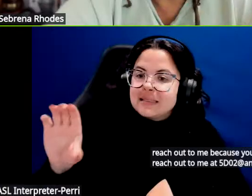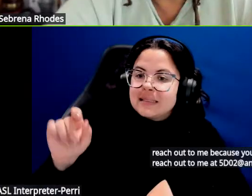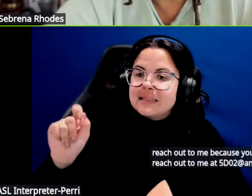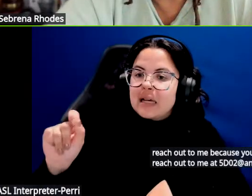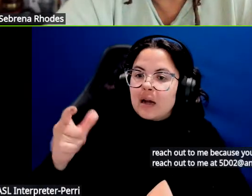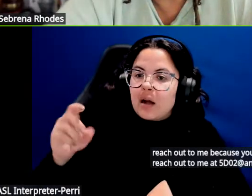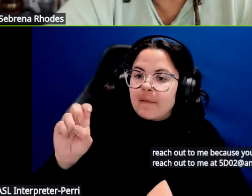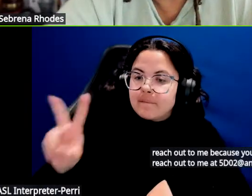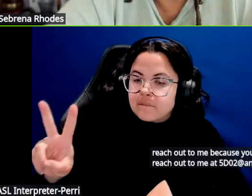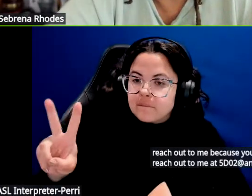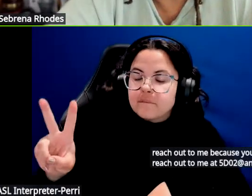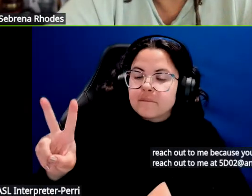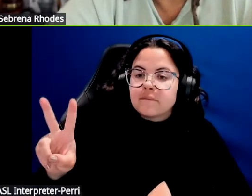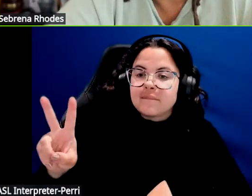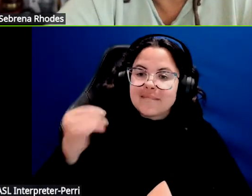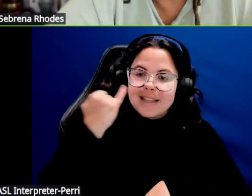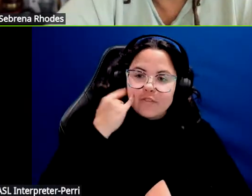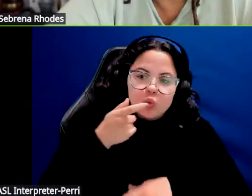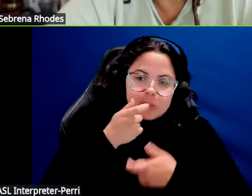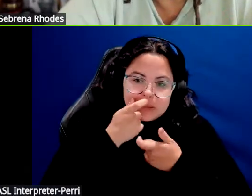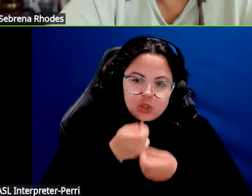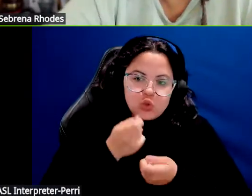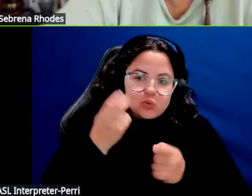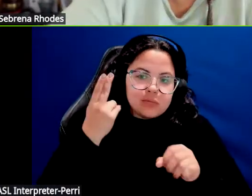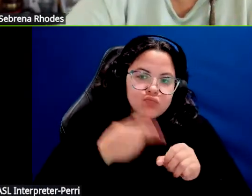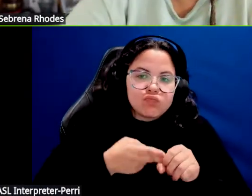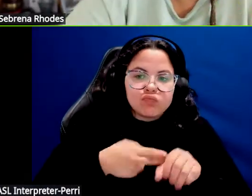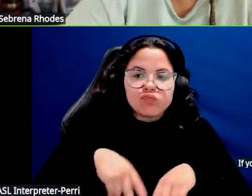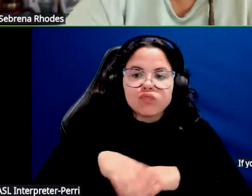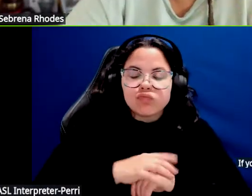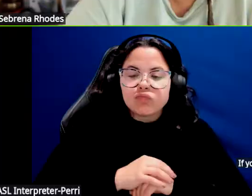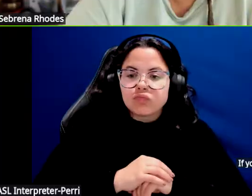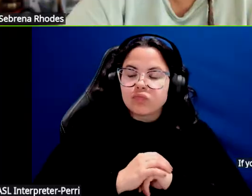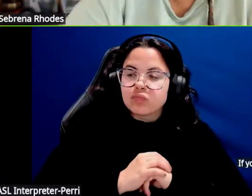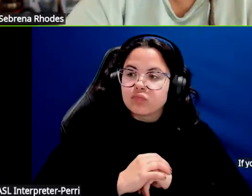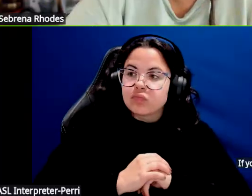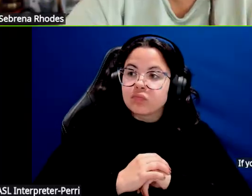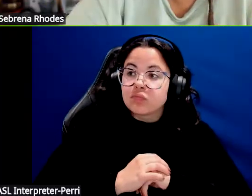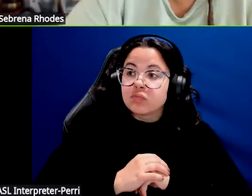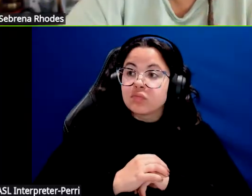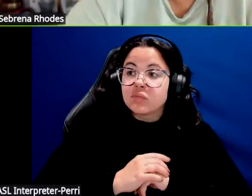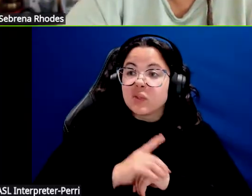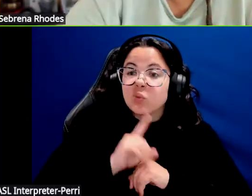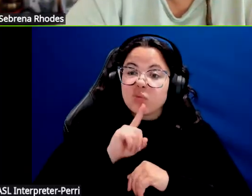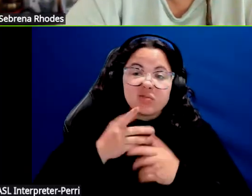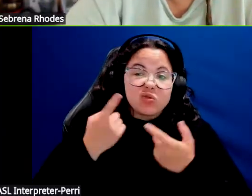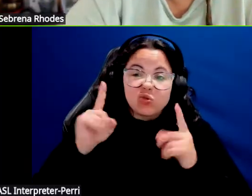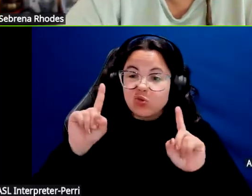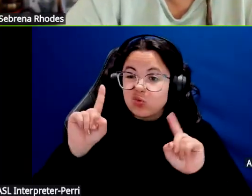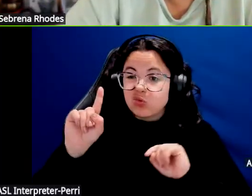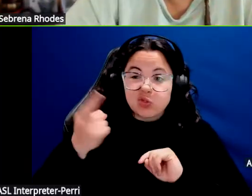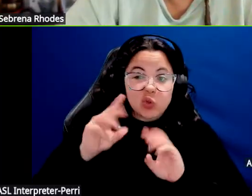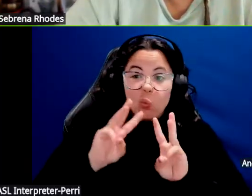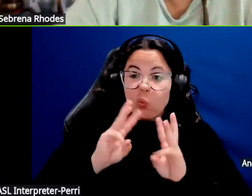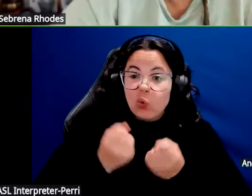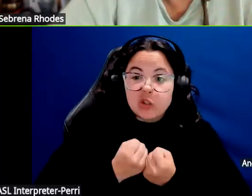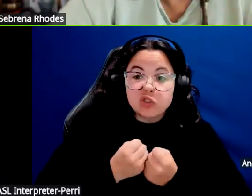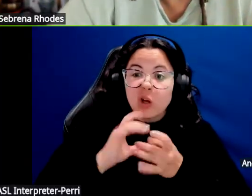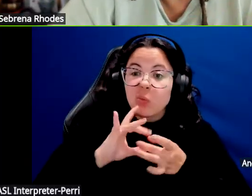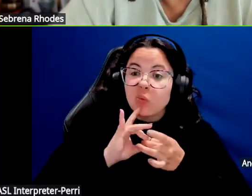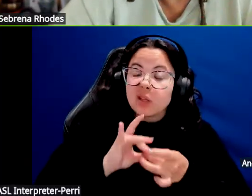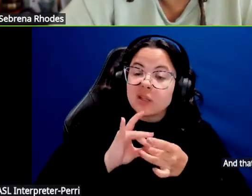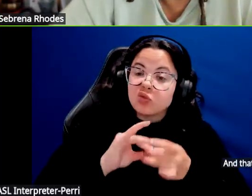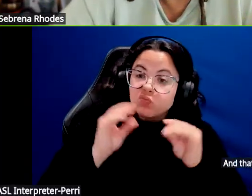5do2@anc.dc.gov if you're interested in attending. And that's just a workshop on